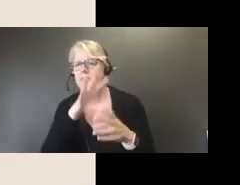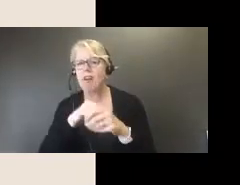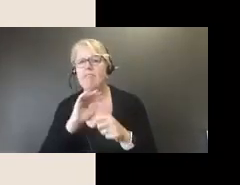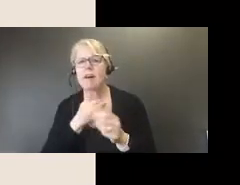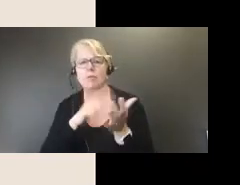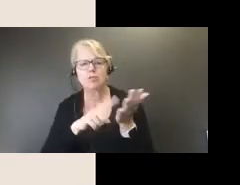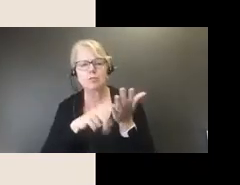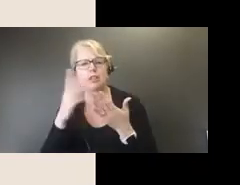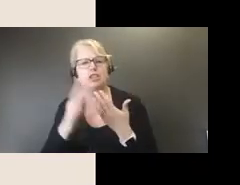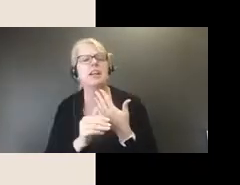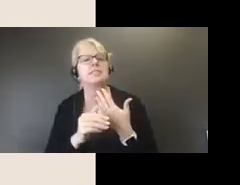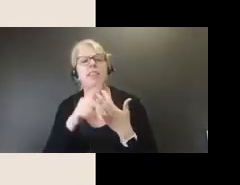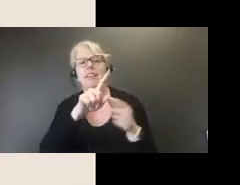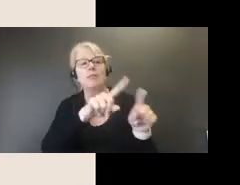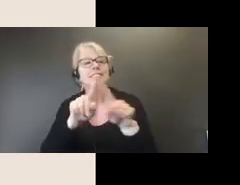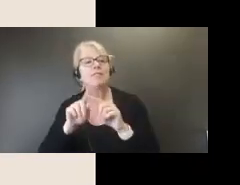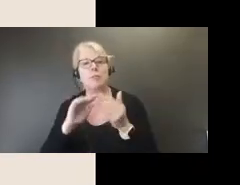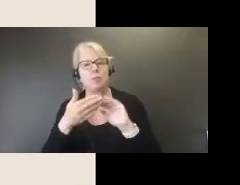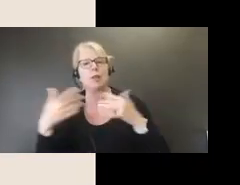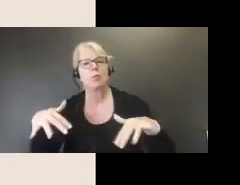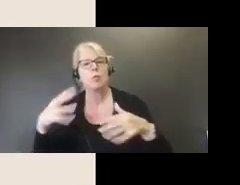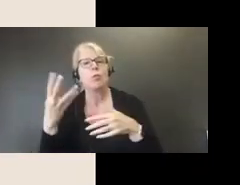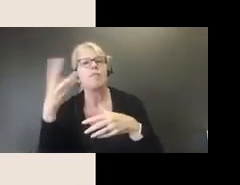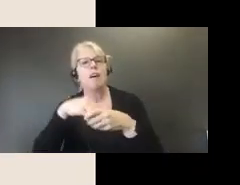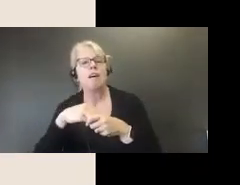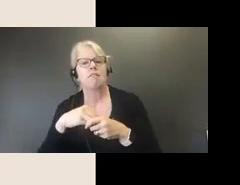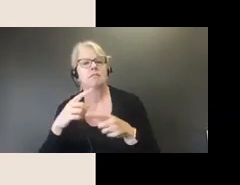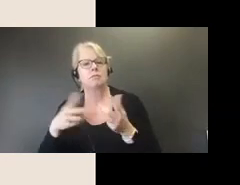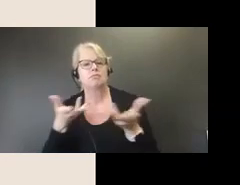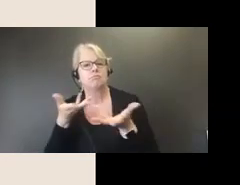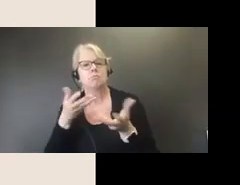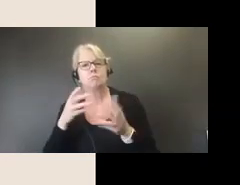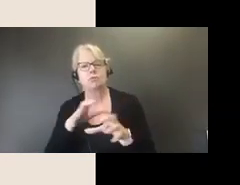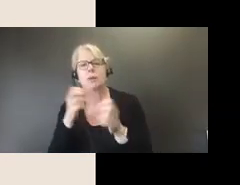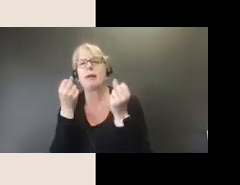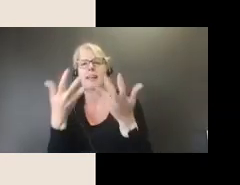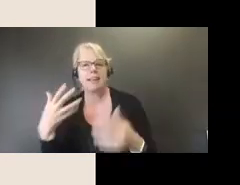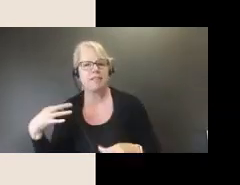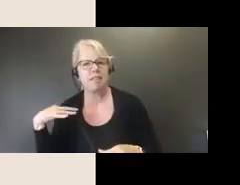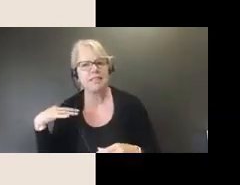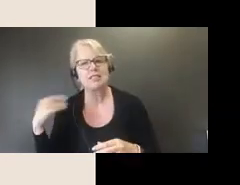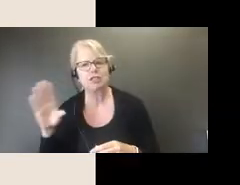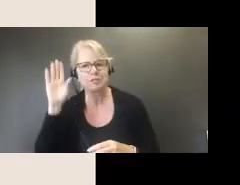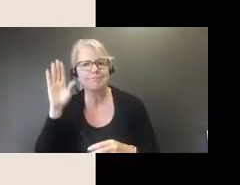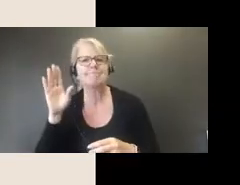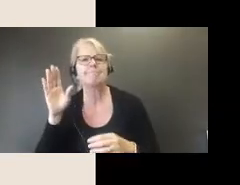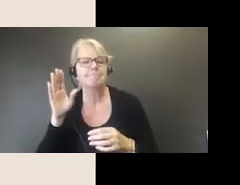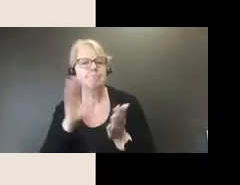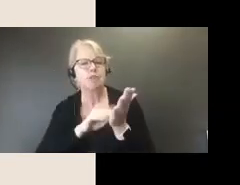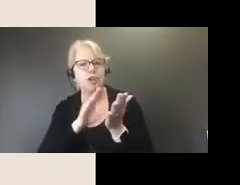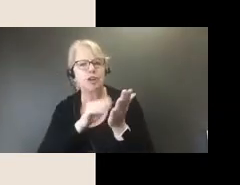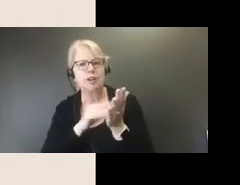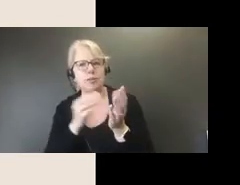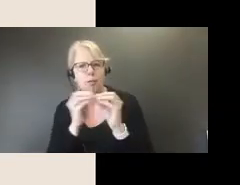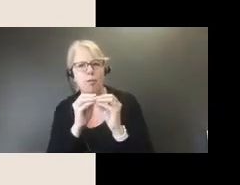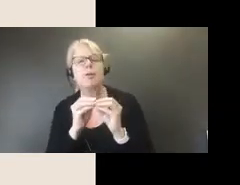communities. Communities are very engaged in what we do, lots of volunteers stepping up to learn more, and